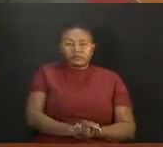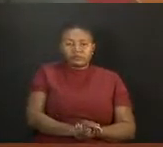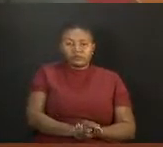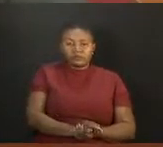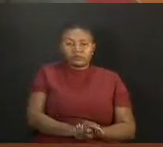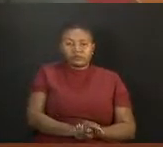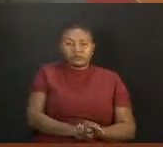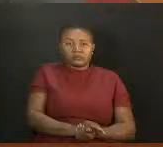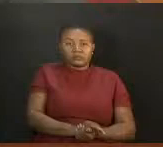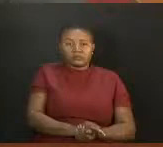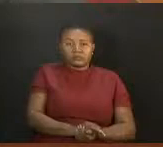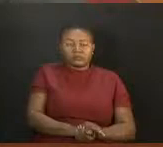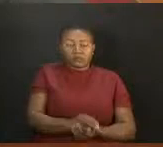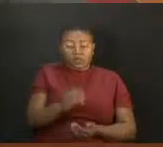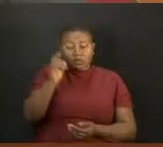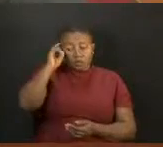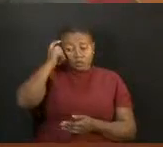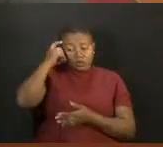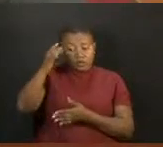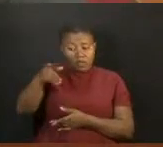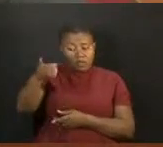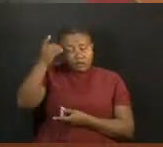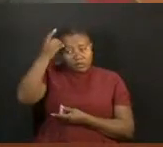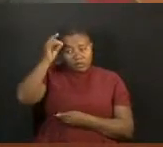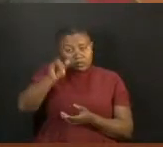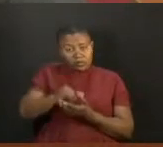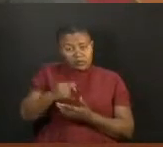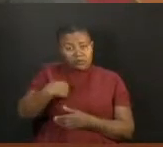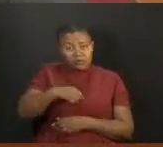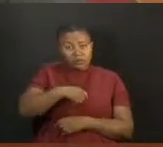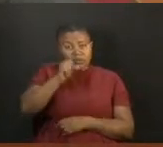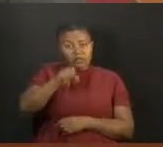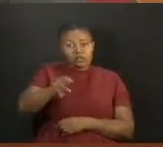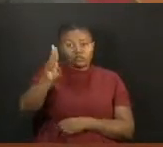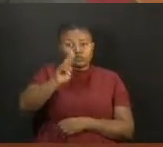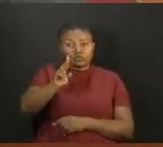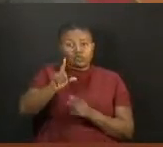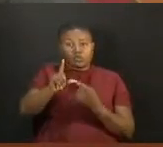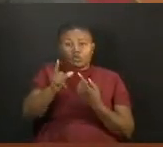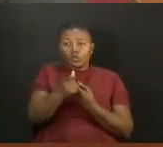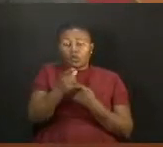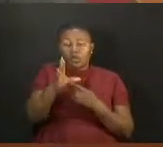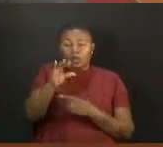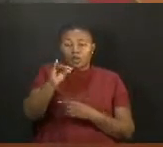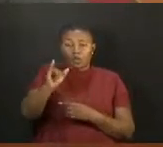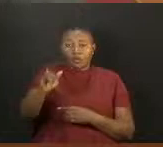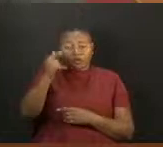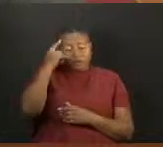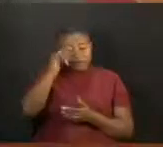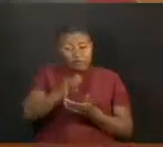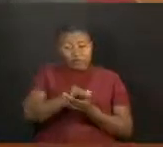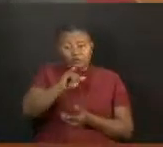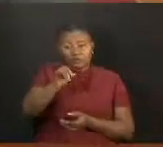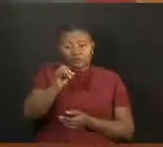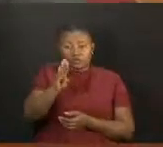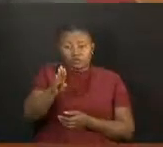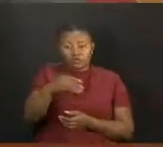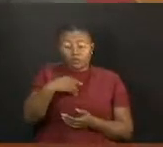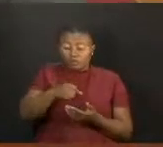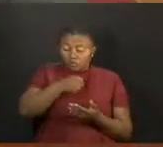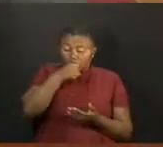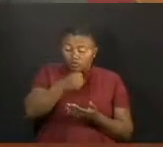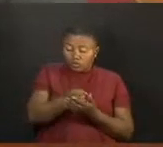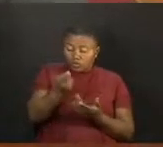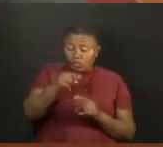Mr. Governor has decided that we can use a local company to do that job. So I'm sure when the board comes,